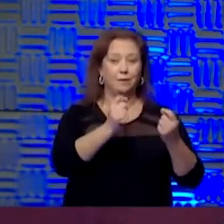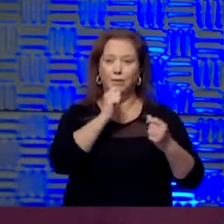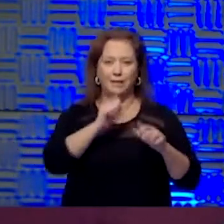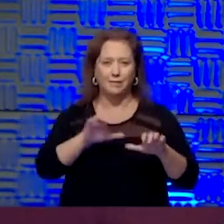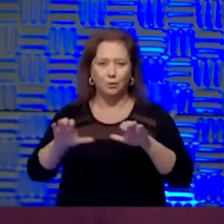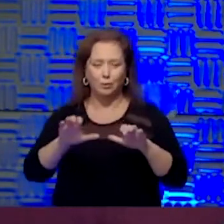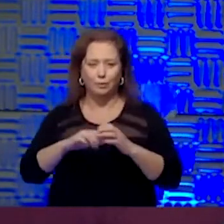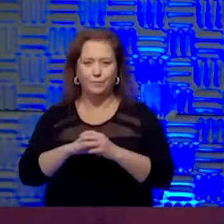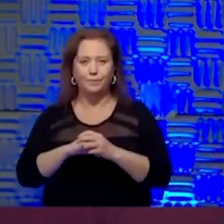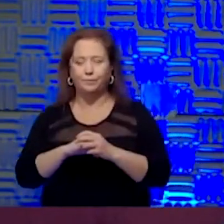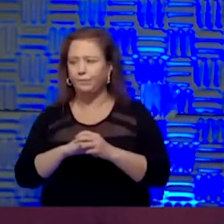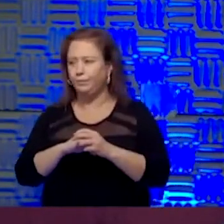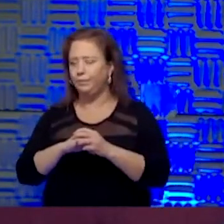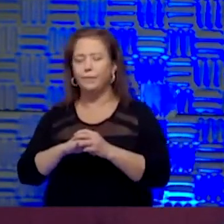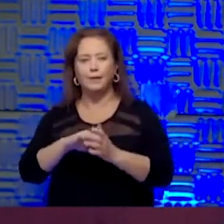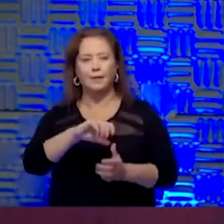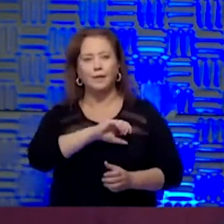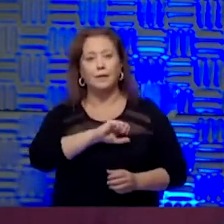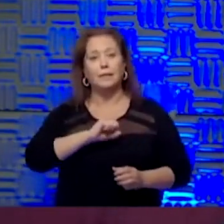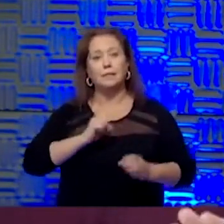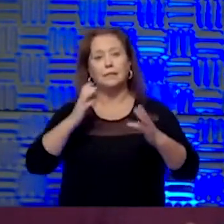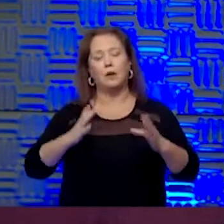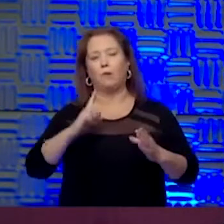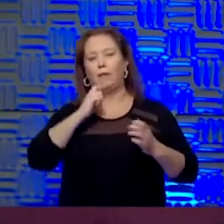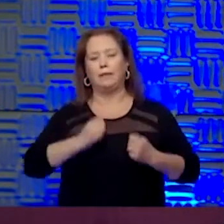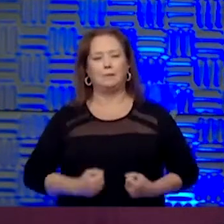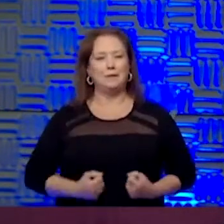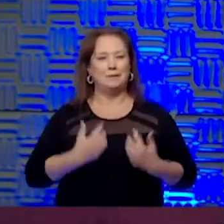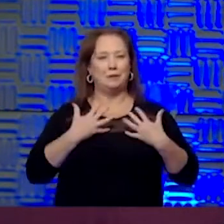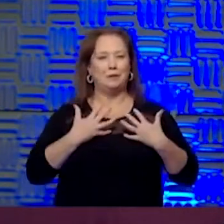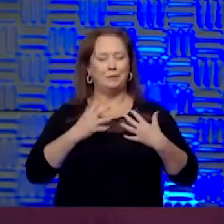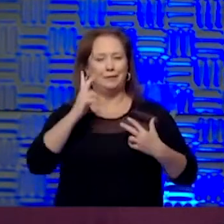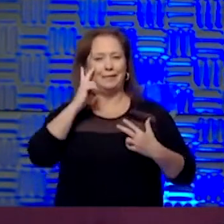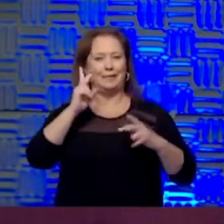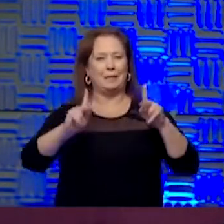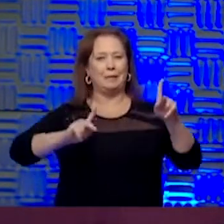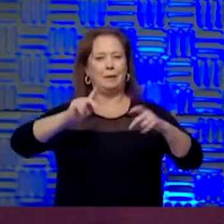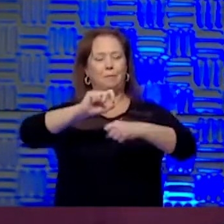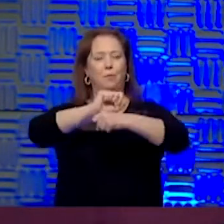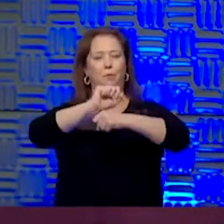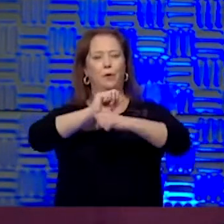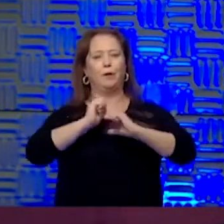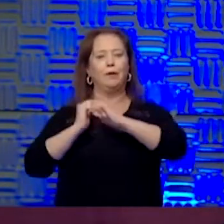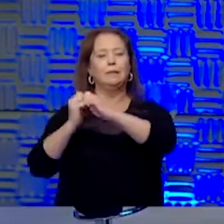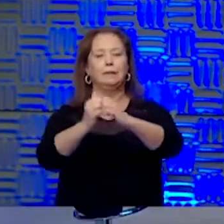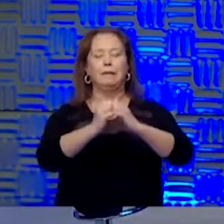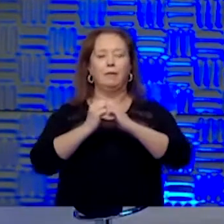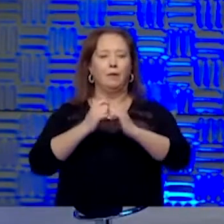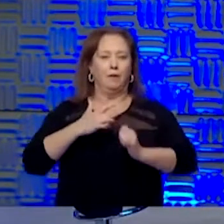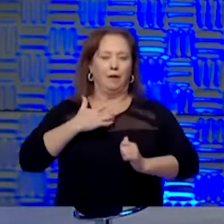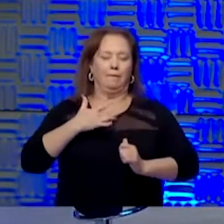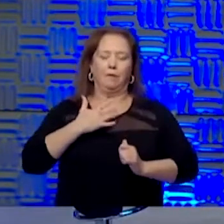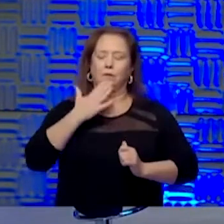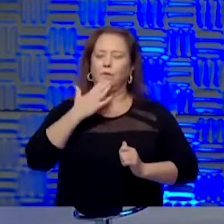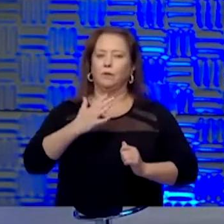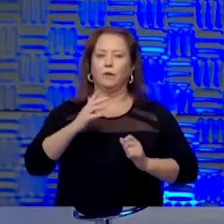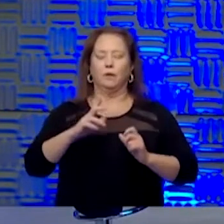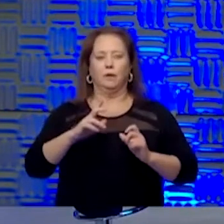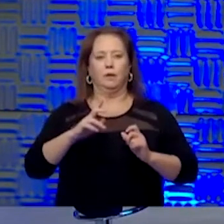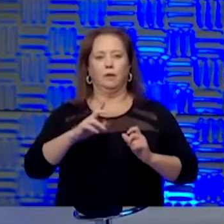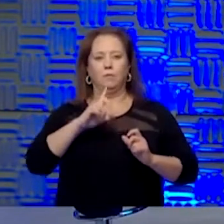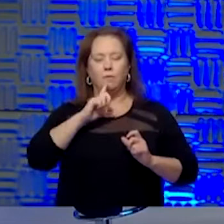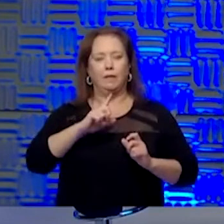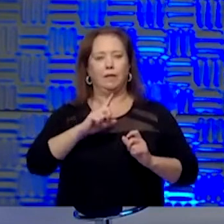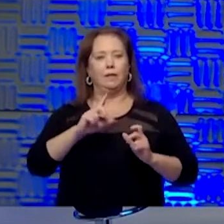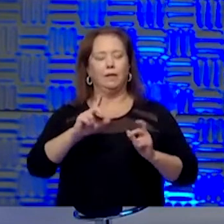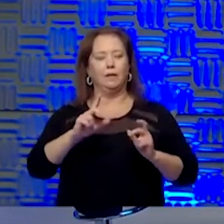You know, Senator, I'll just say I think it's been inspirational to all of us to watch people working together. That just feels good, and it feels like folks have really done